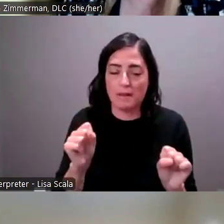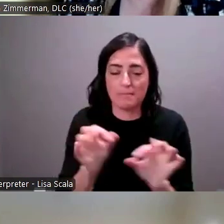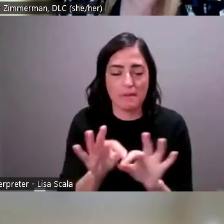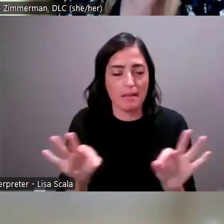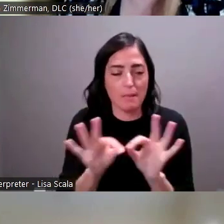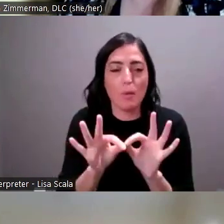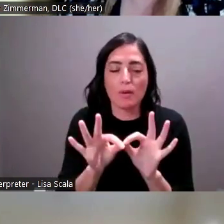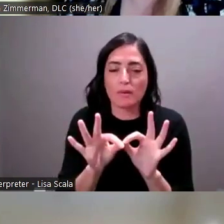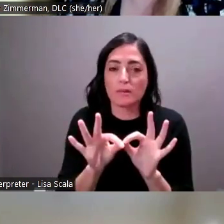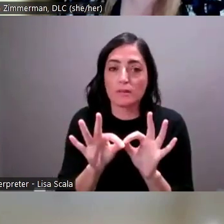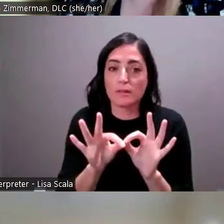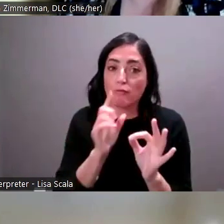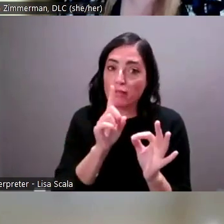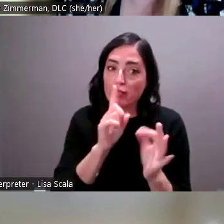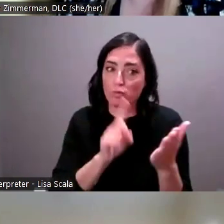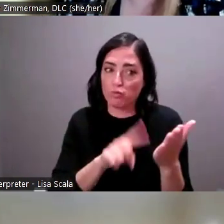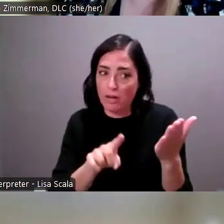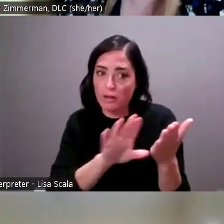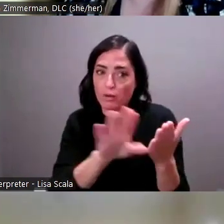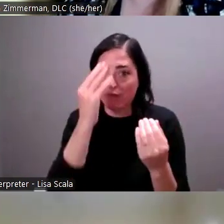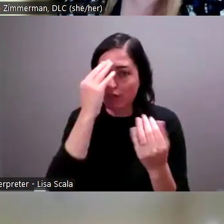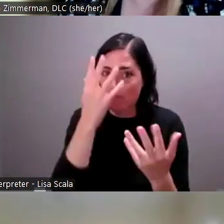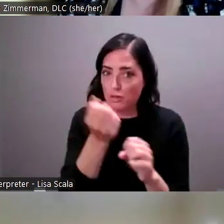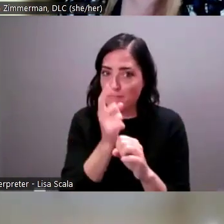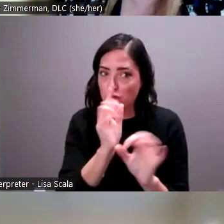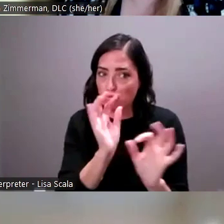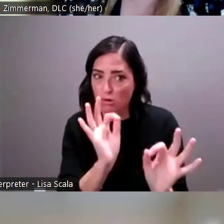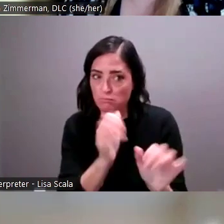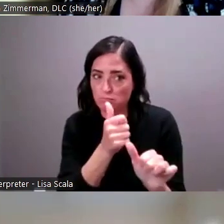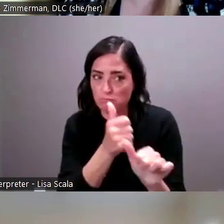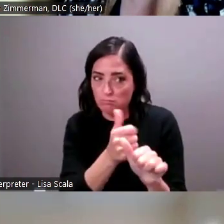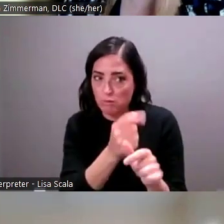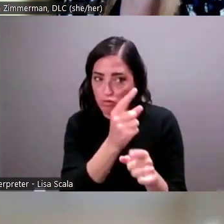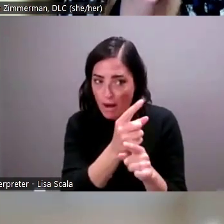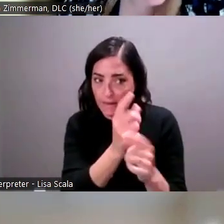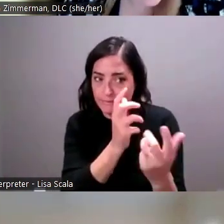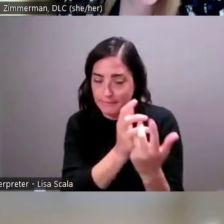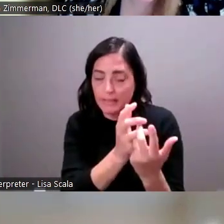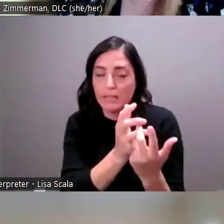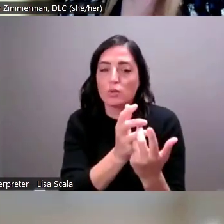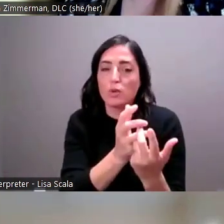check that registration information to make sure it's all up to date. So I've linked